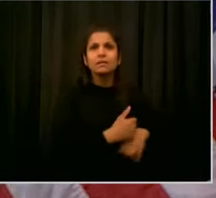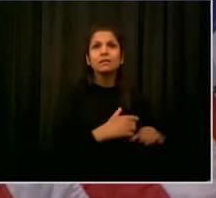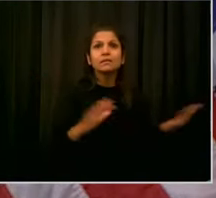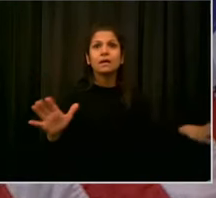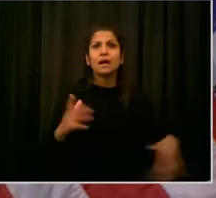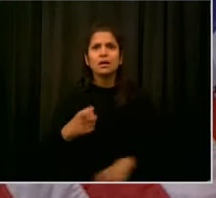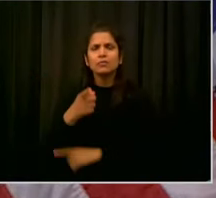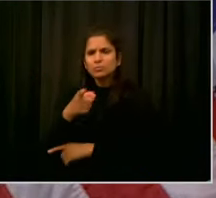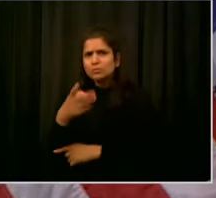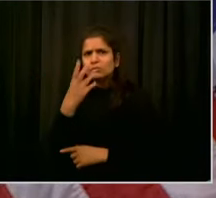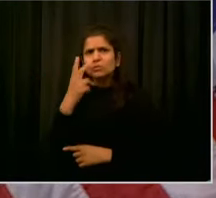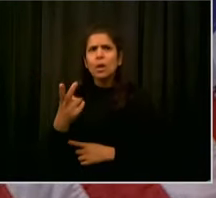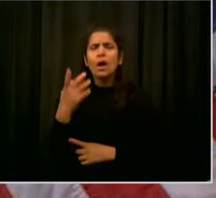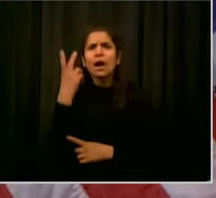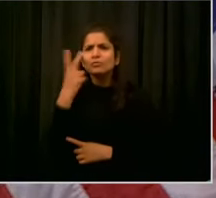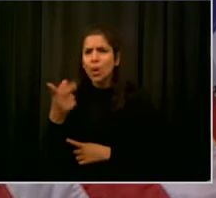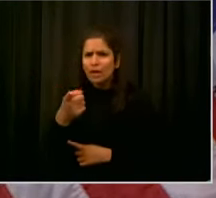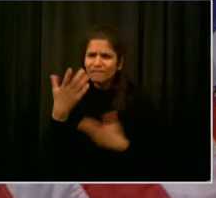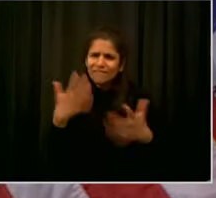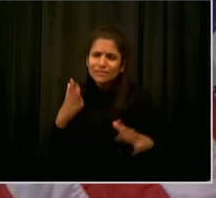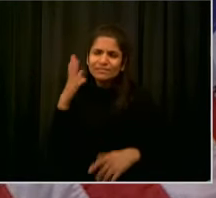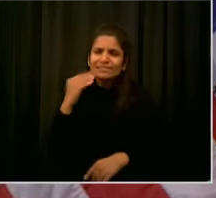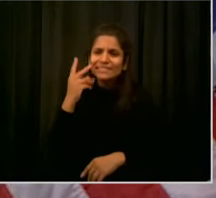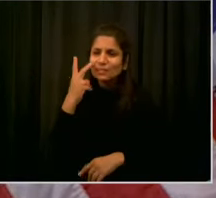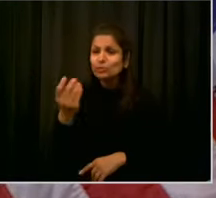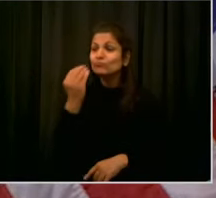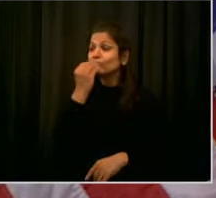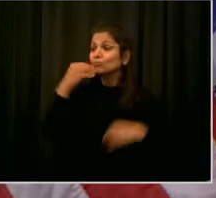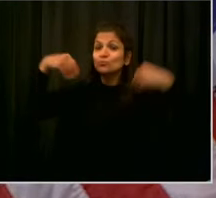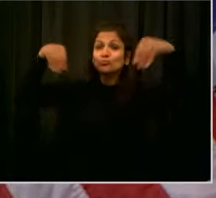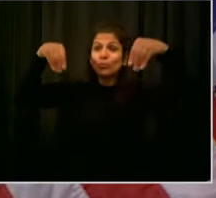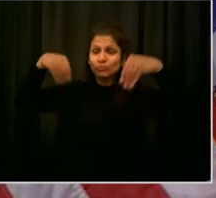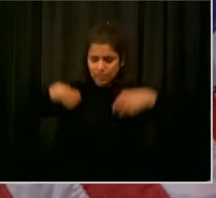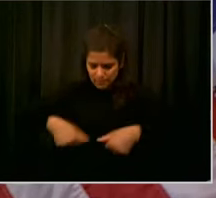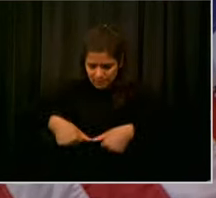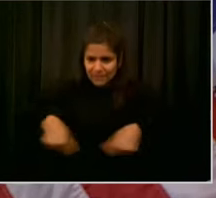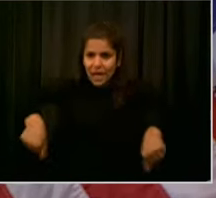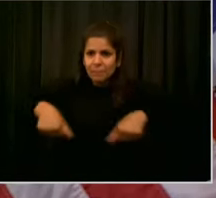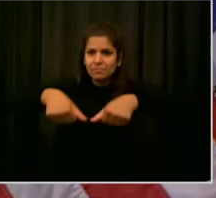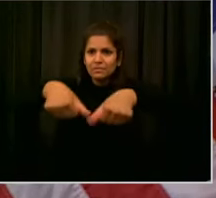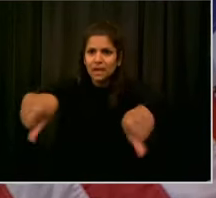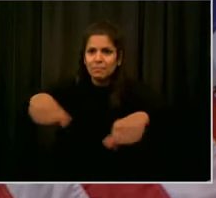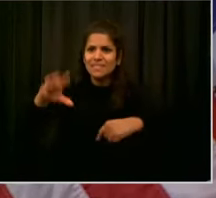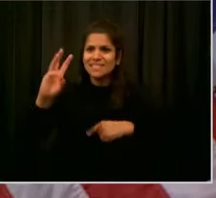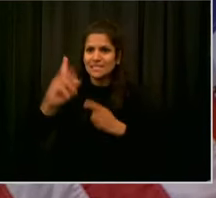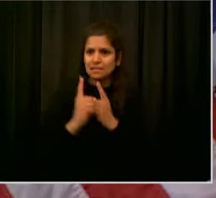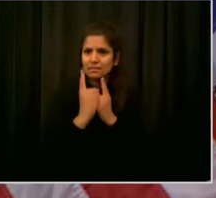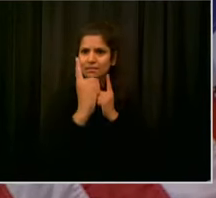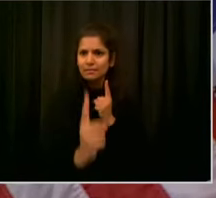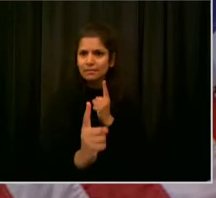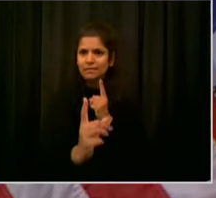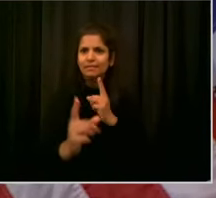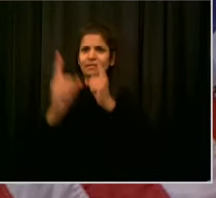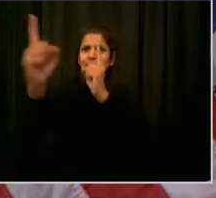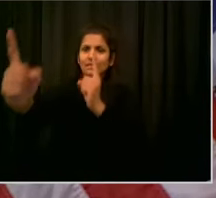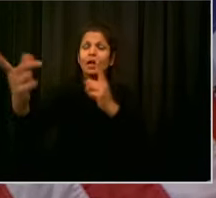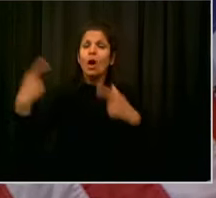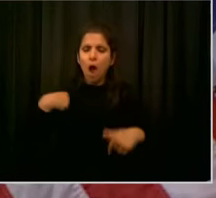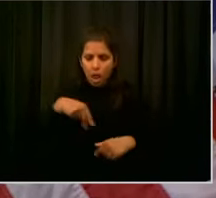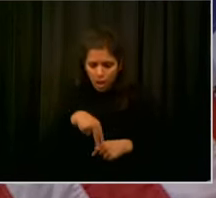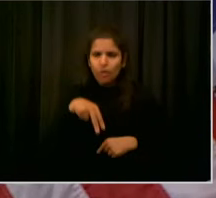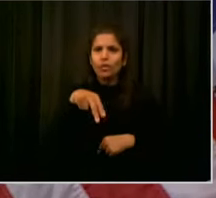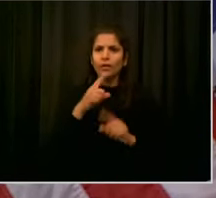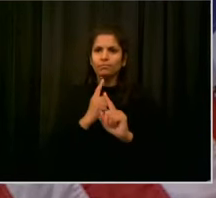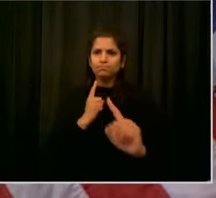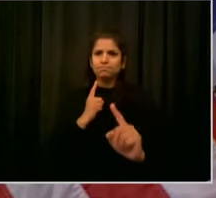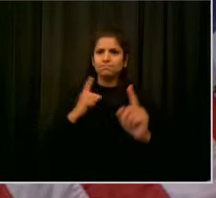need the MTA to do that. And then on the curfew, Juliet, we're going to end it as per now. We're going to watch every single day, but the plan is